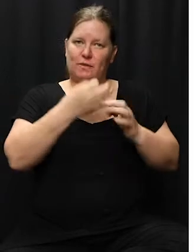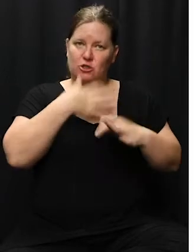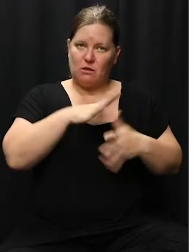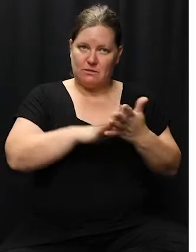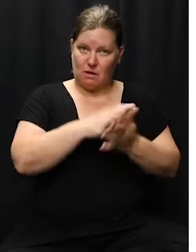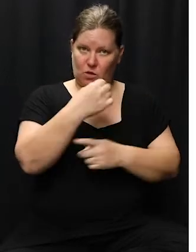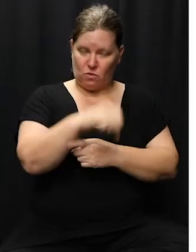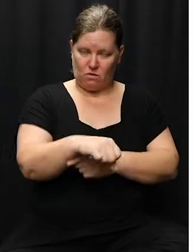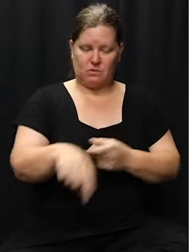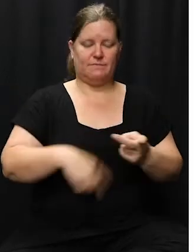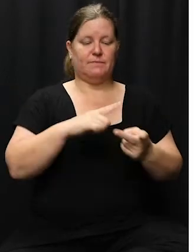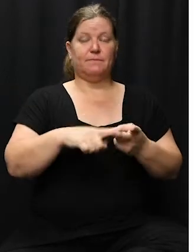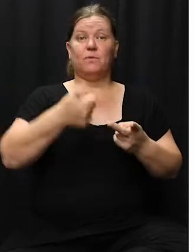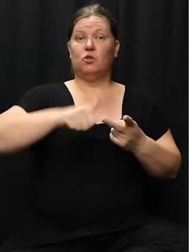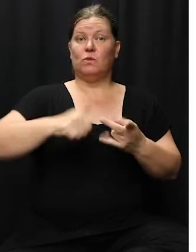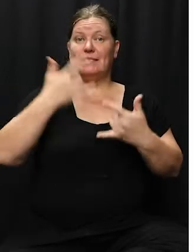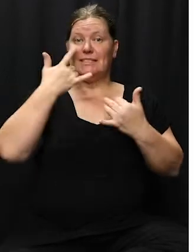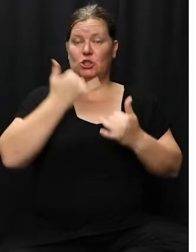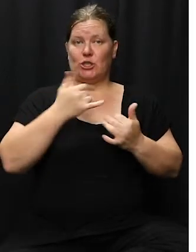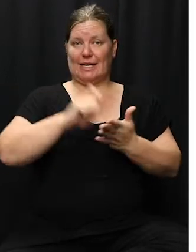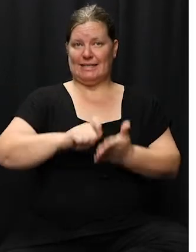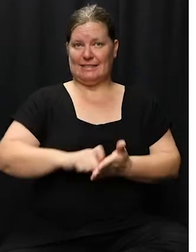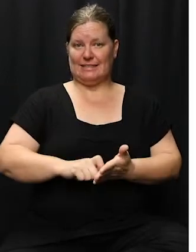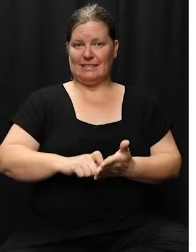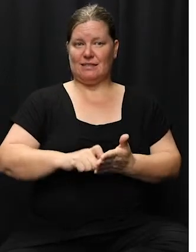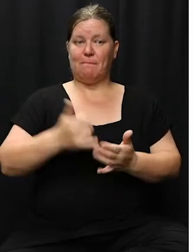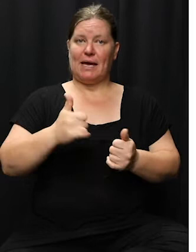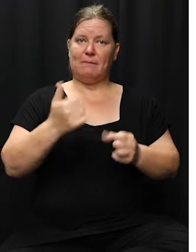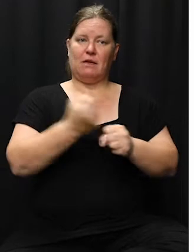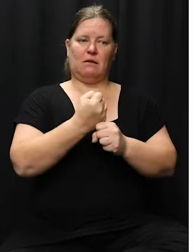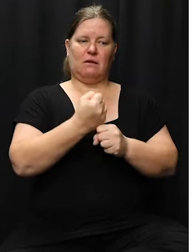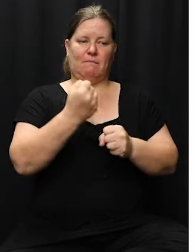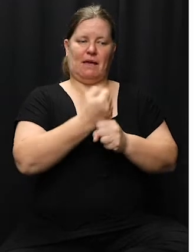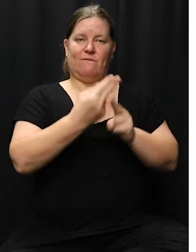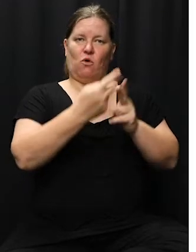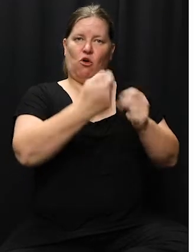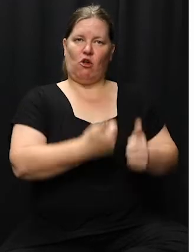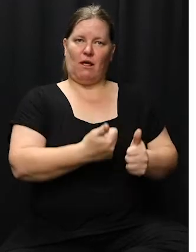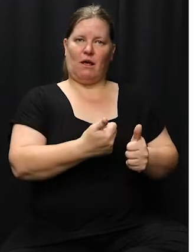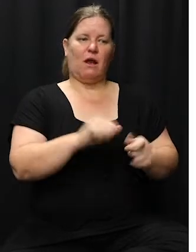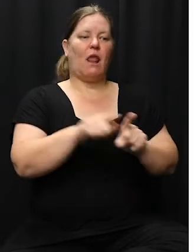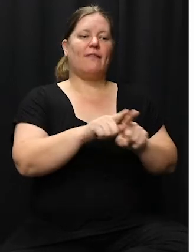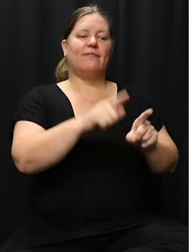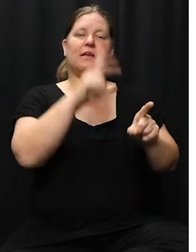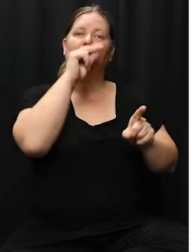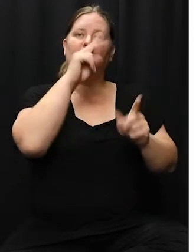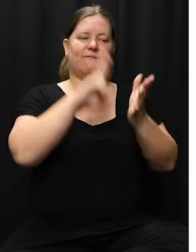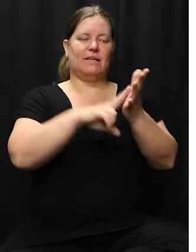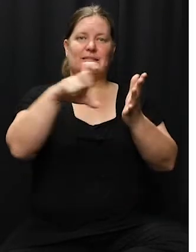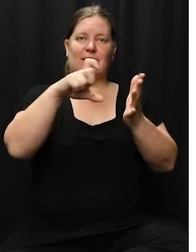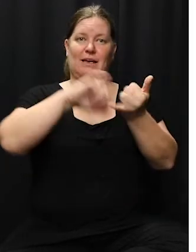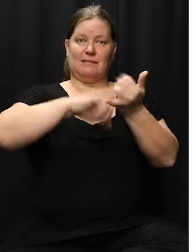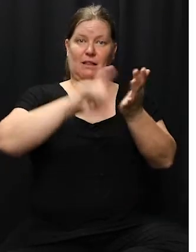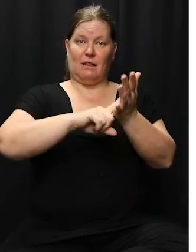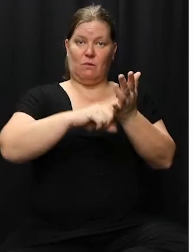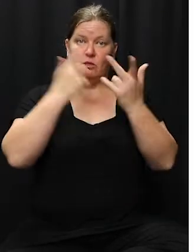it's not the responsibility, let them have a look at the child's signing. They'll give you an indication, are there issues with their signing or not? Use checklists,